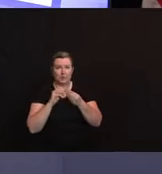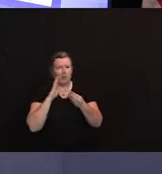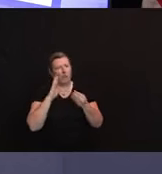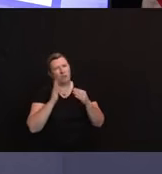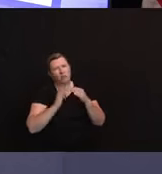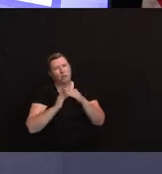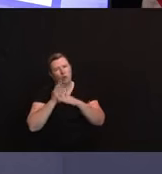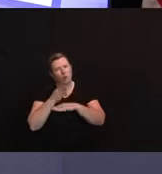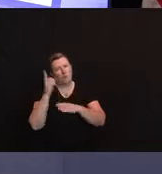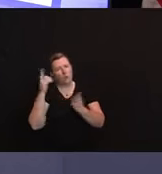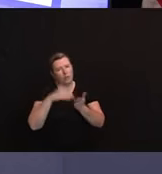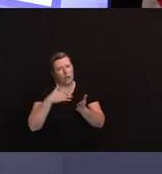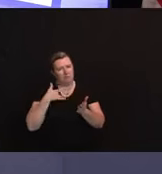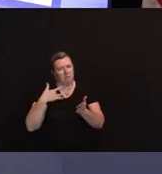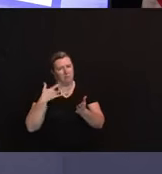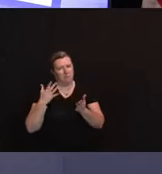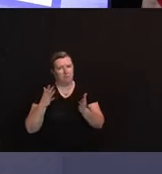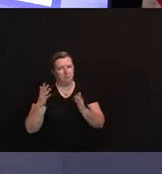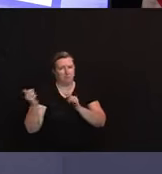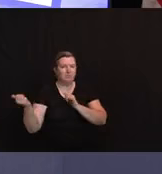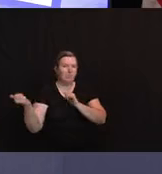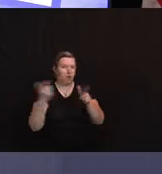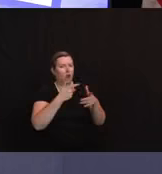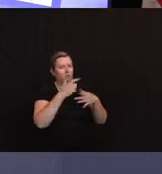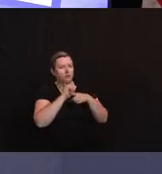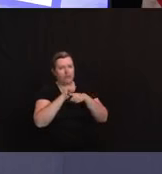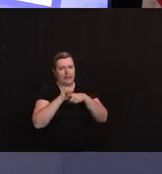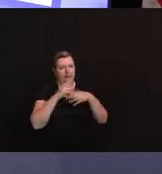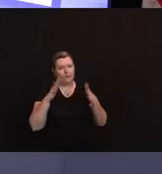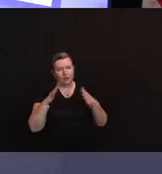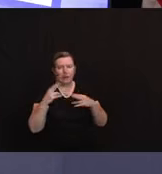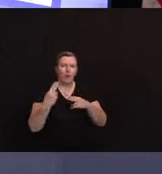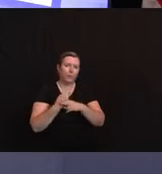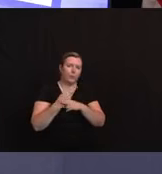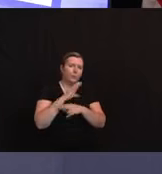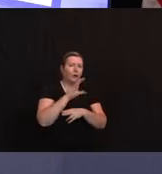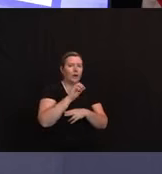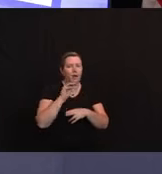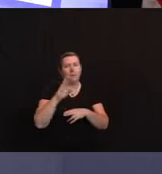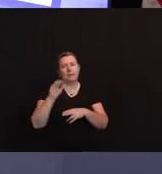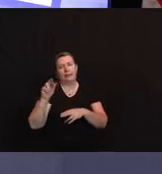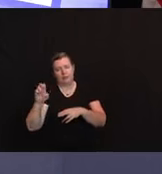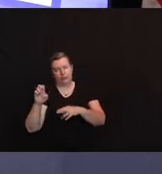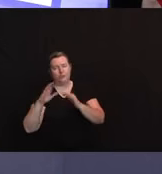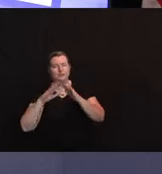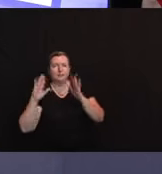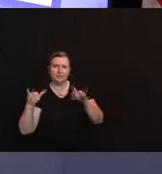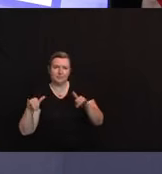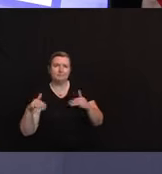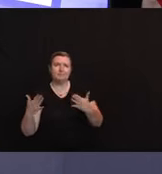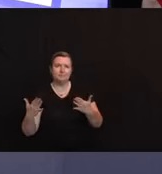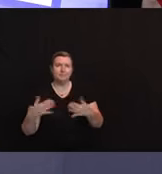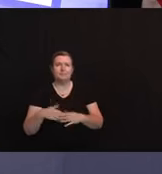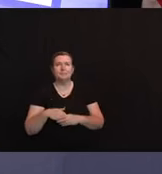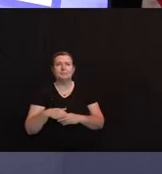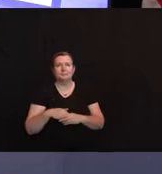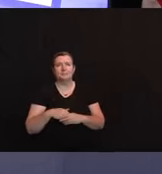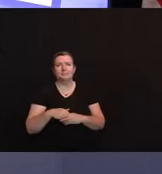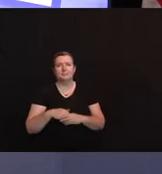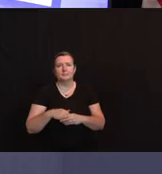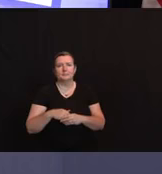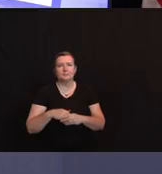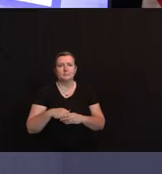now have all been trained on ComCare, a couple of hundred from the Rutgers program. Yeah,